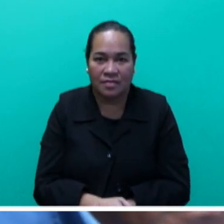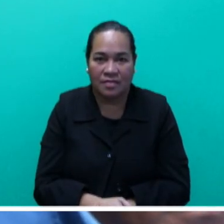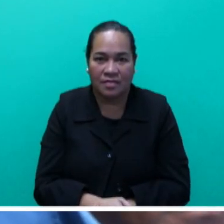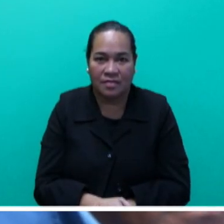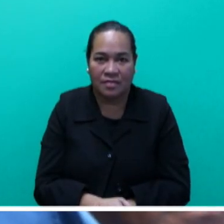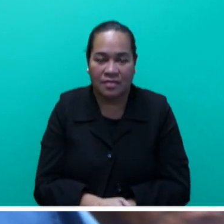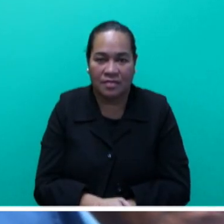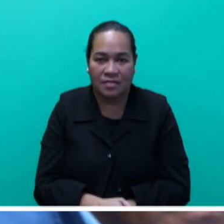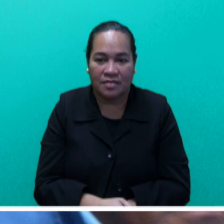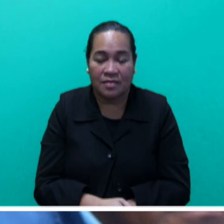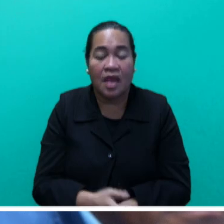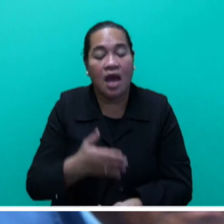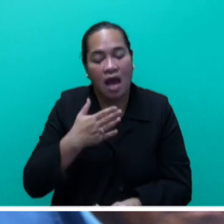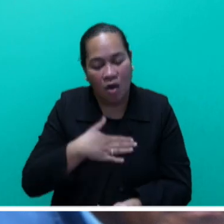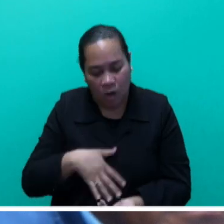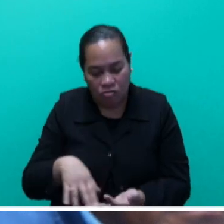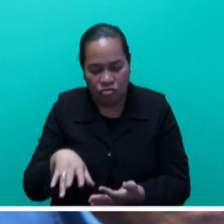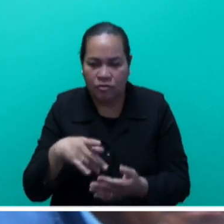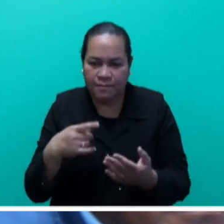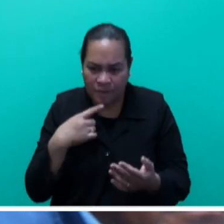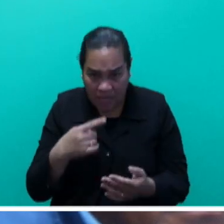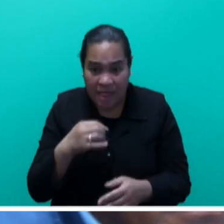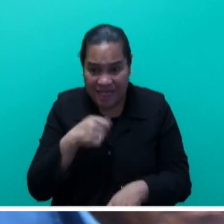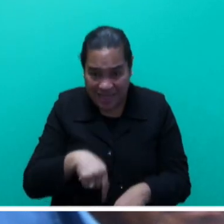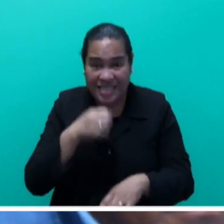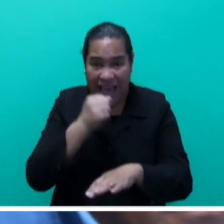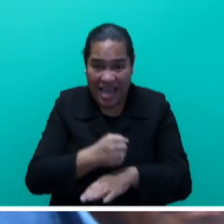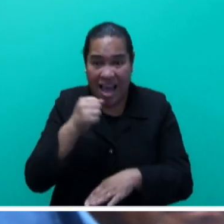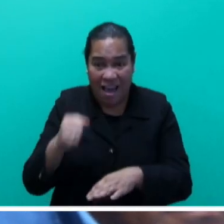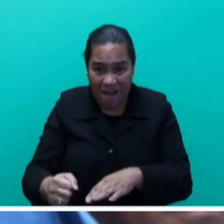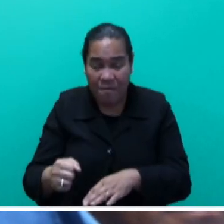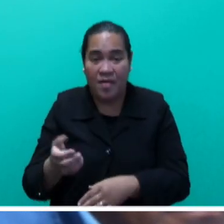Mr. Speaker, I wish to reiterate this government that this government is